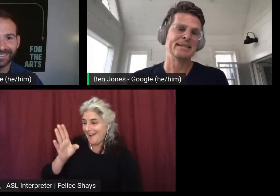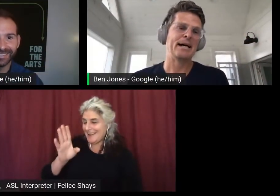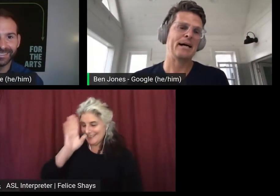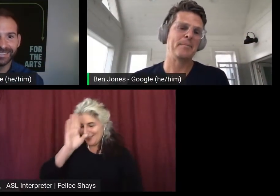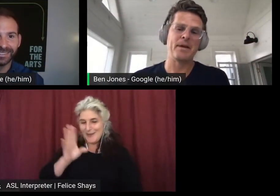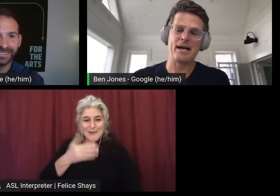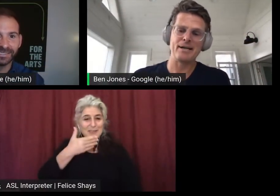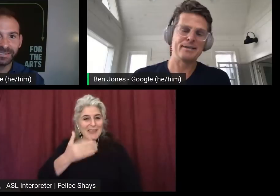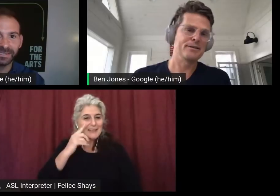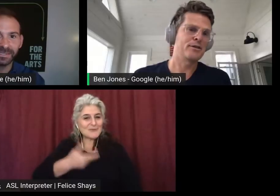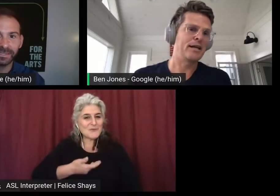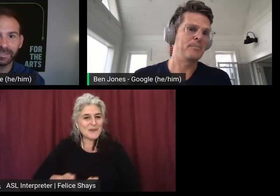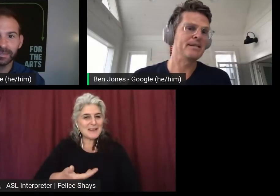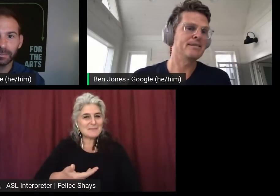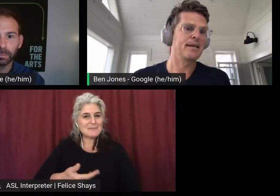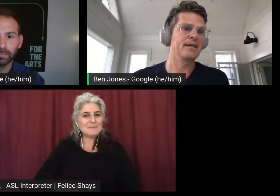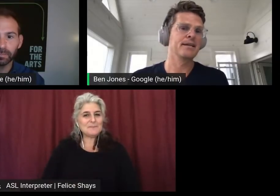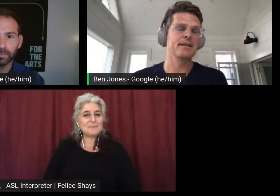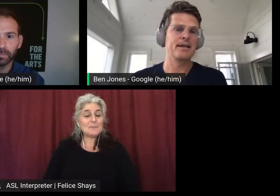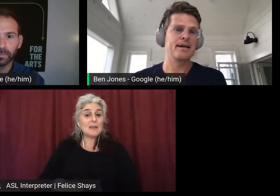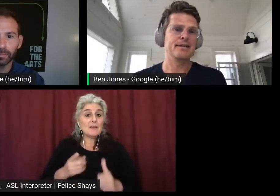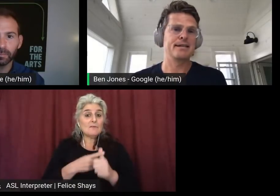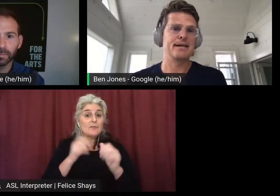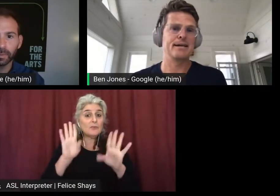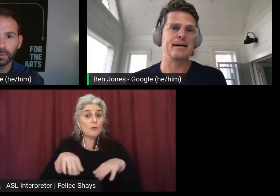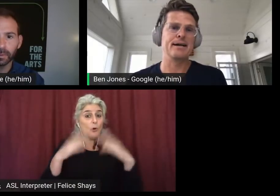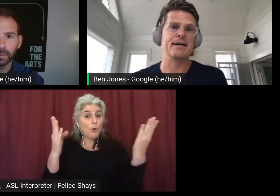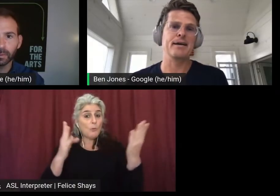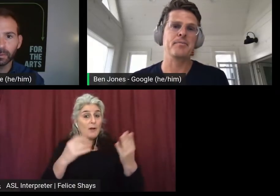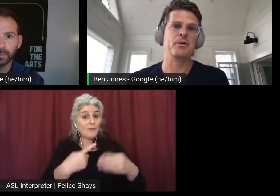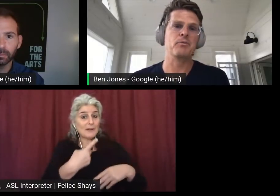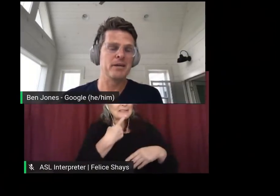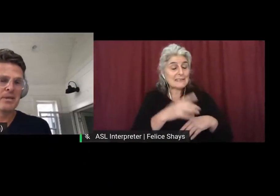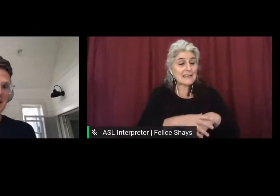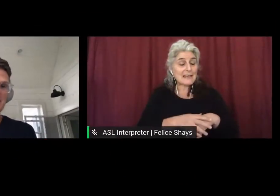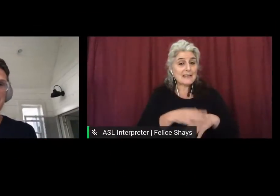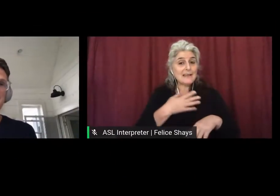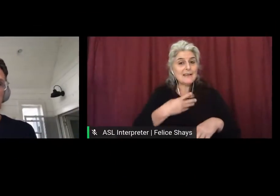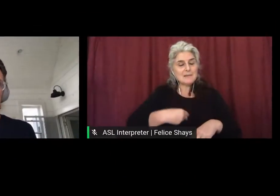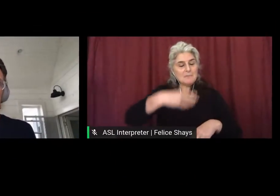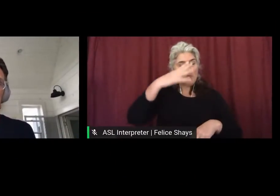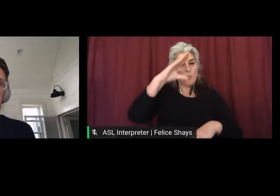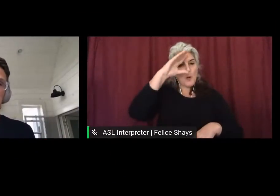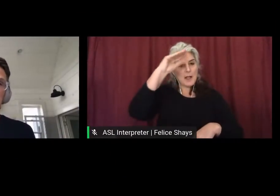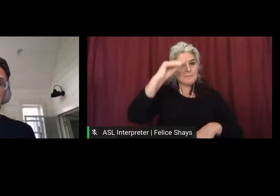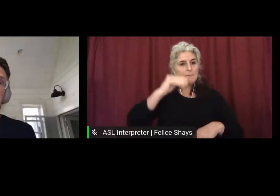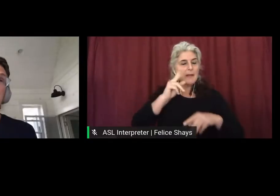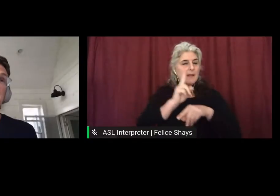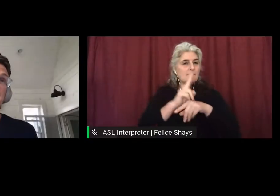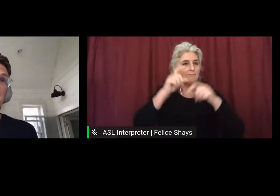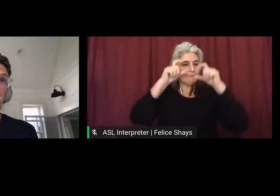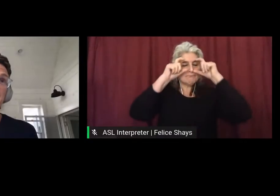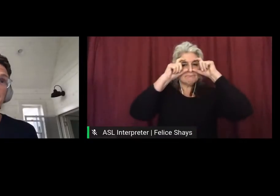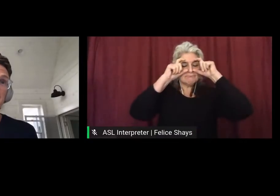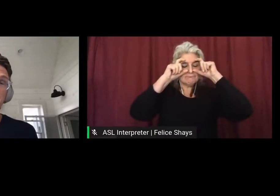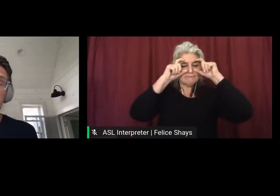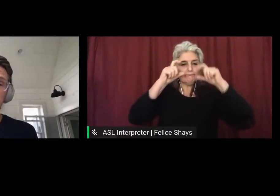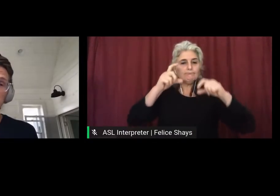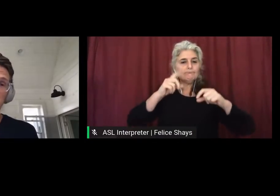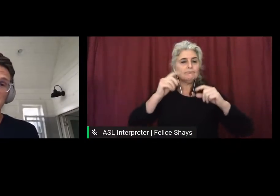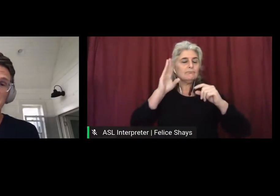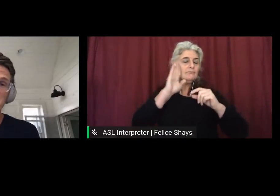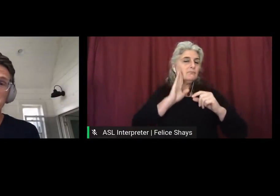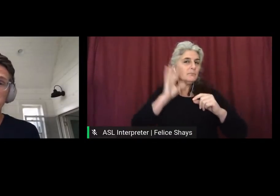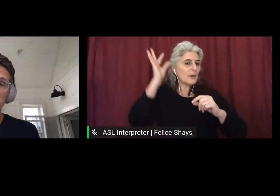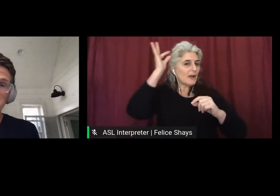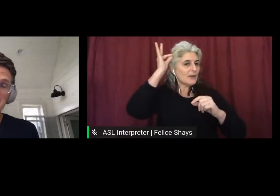me. I'll start out by saying that I am a white man with glasses on and brown hair